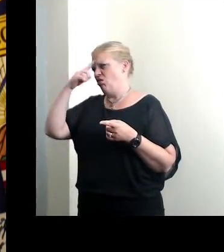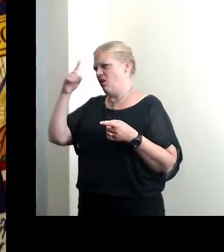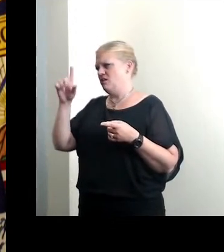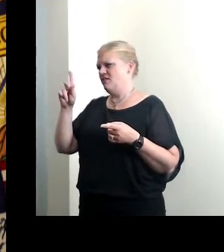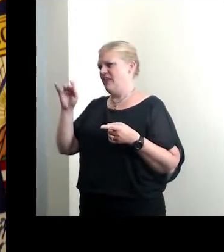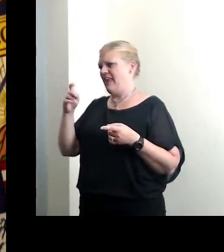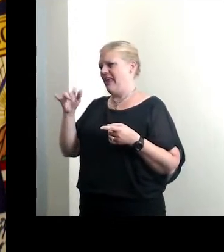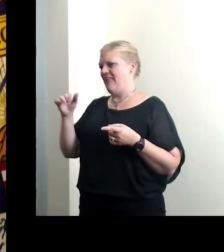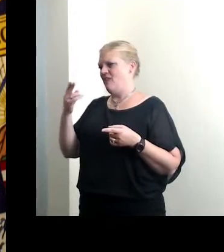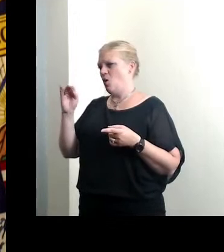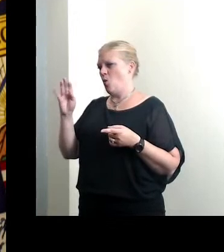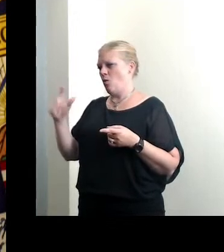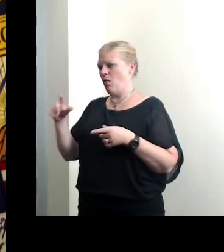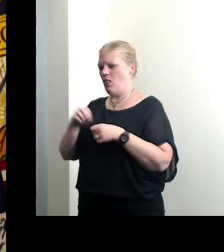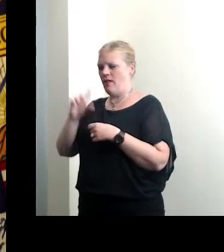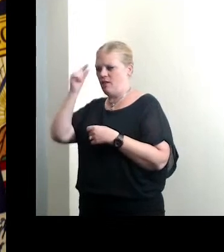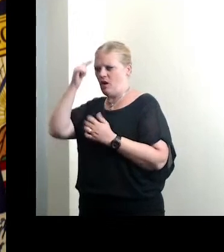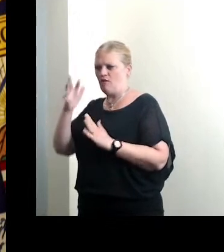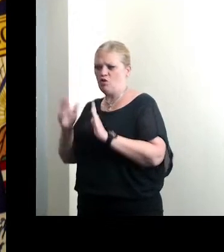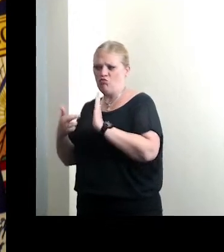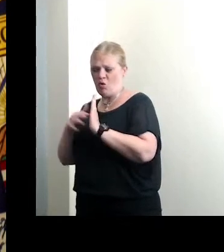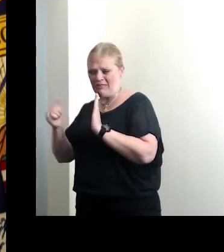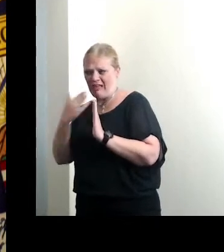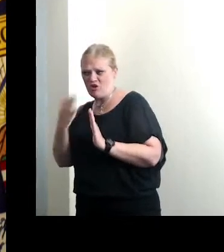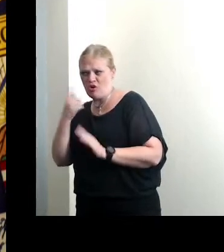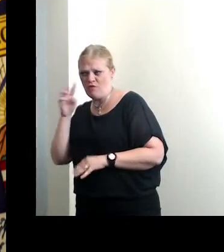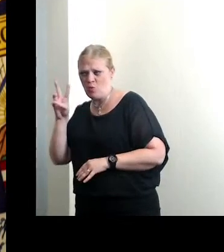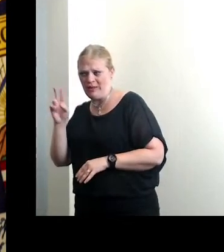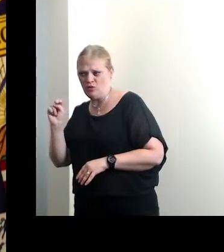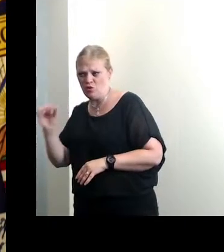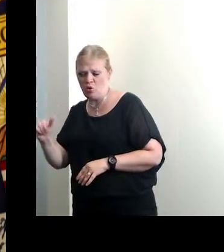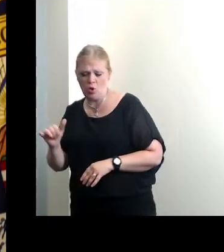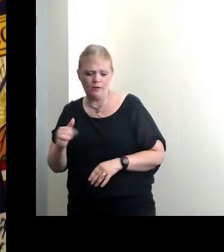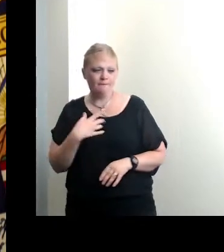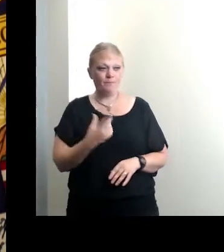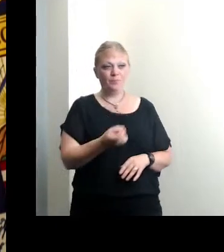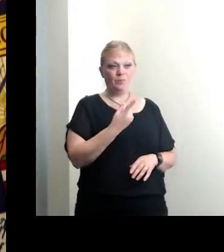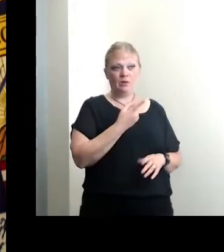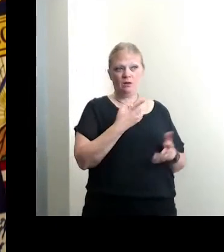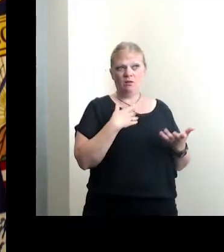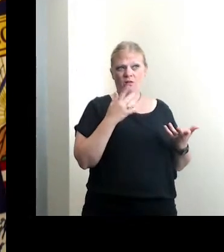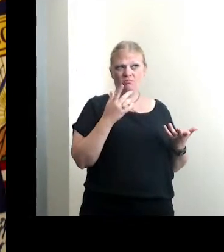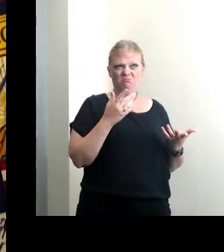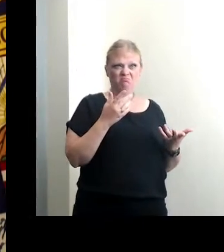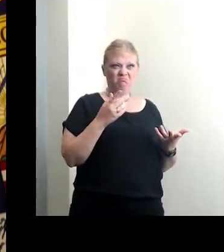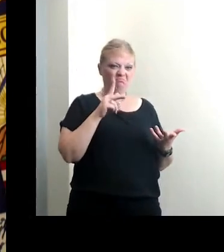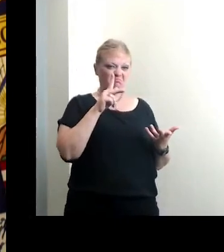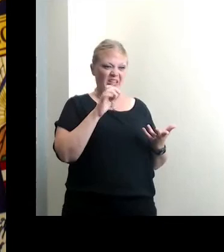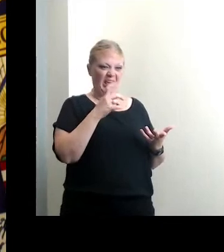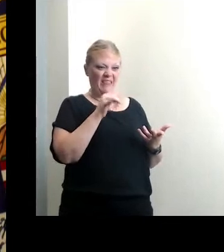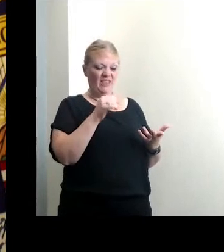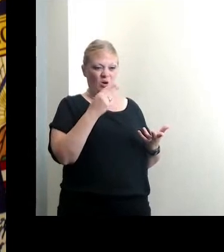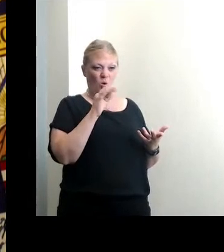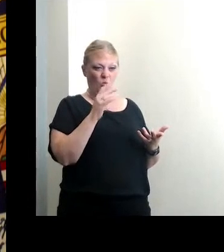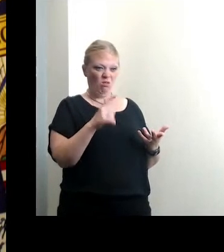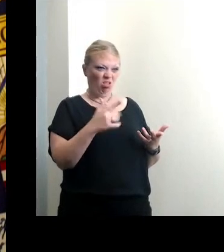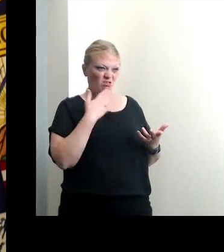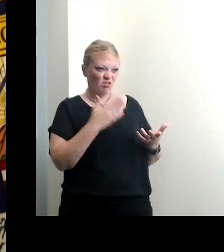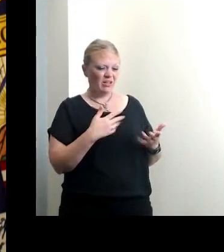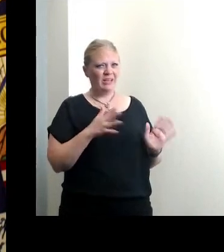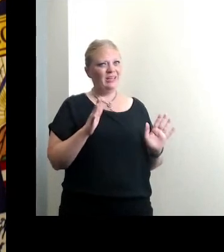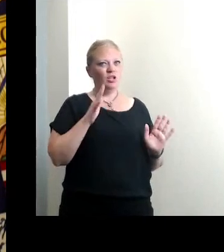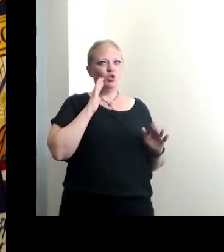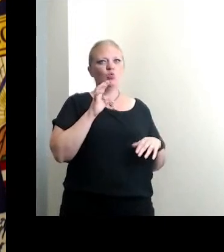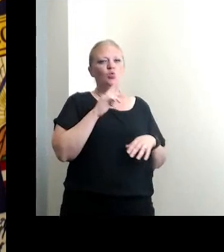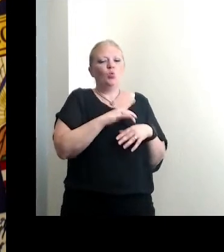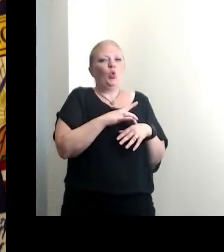the governor role? Is that good for Western New York? The question is, what are my thoughts of Kathy Hochul on the governor role? I think it's a little premature to say that